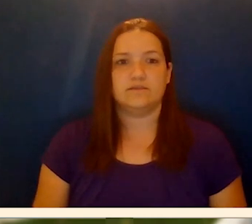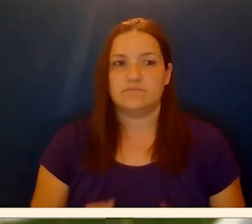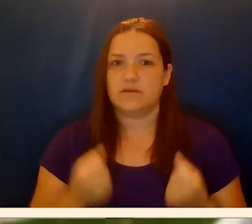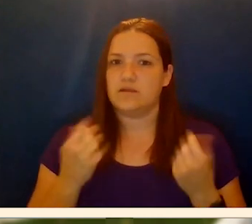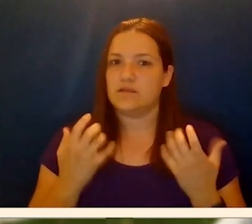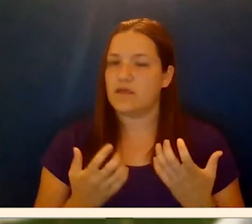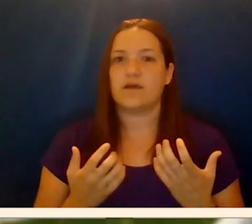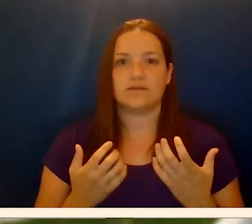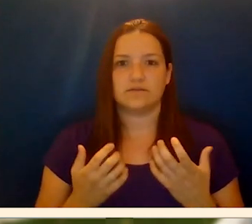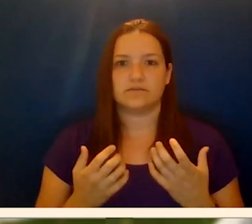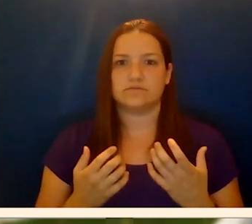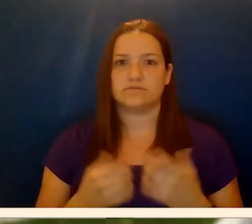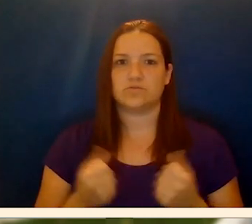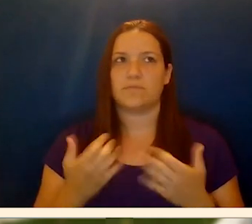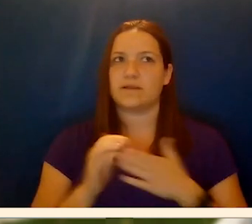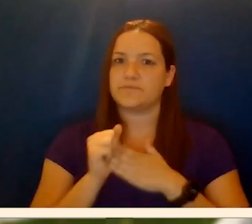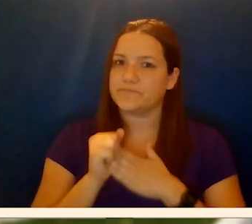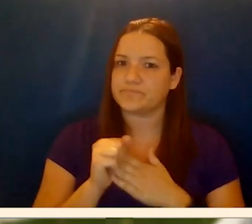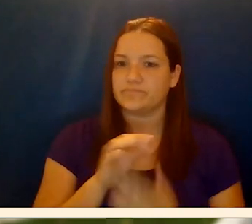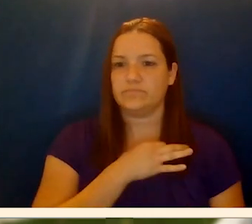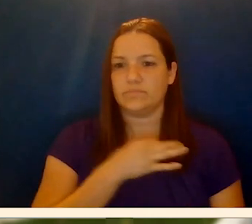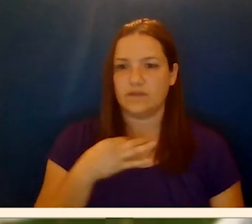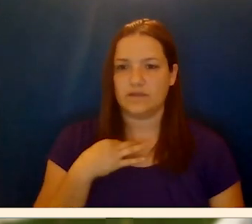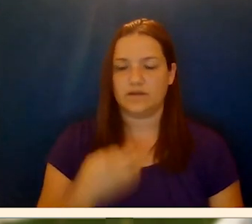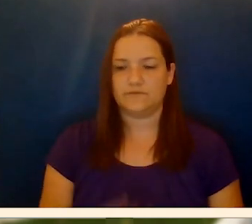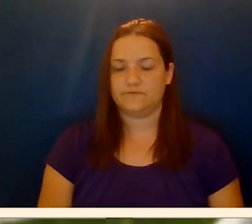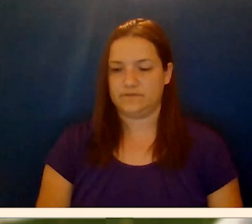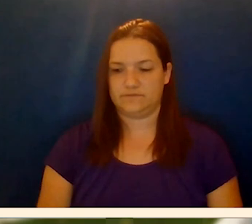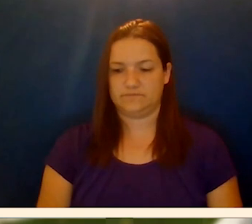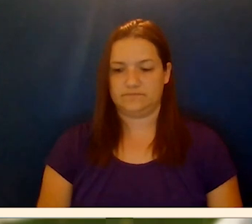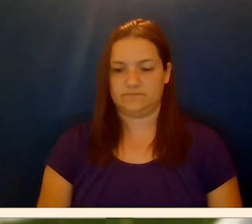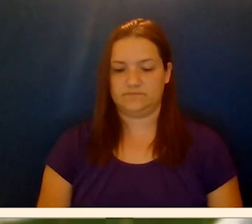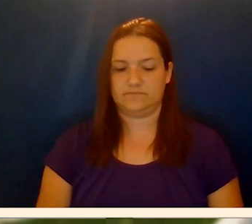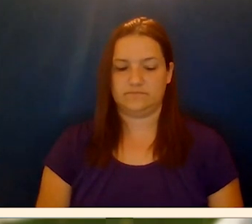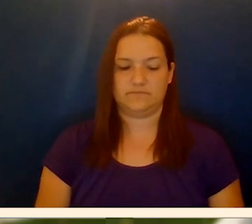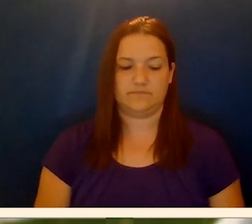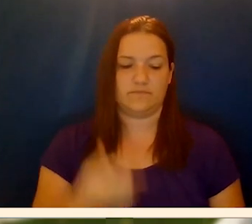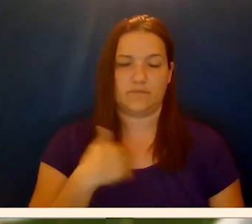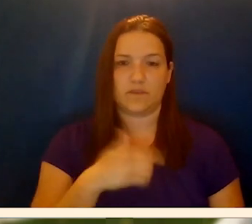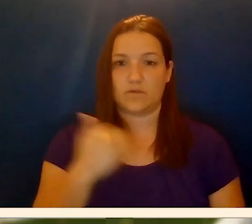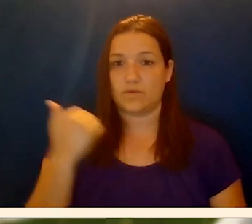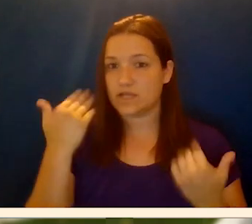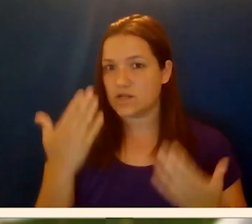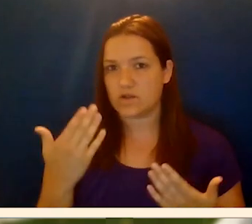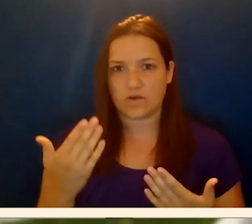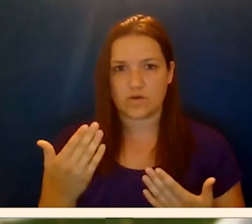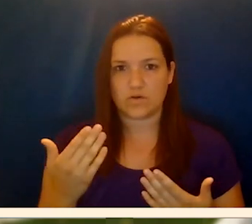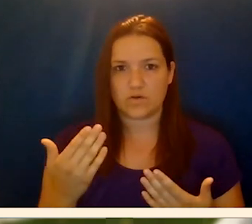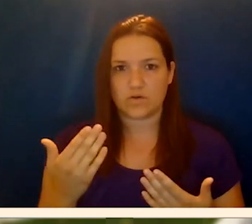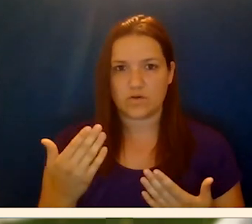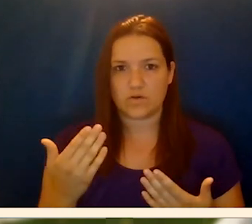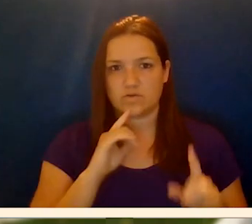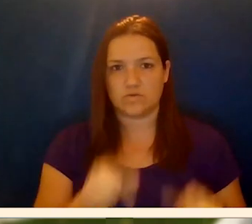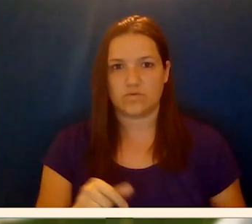staff. It's unfortunately, we had no idea that this executive order was coming, and we had little